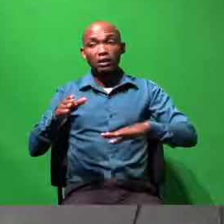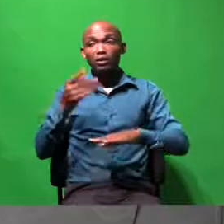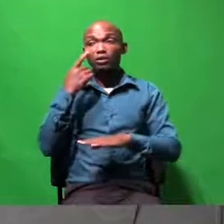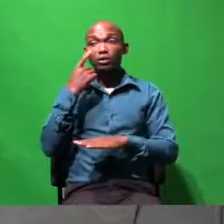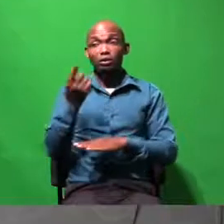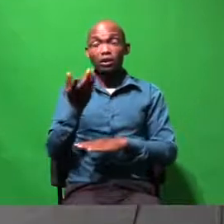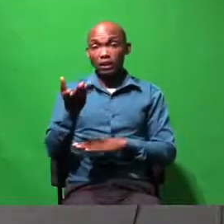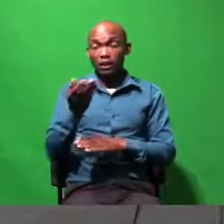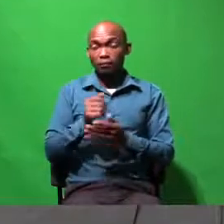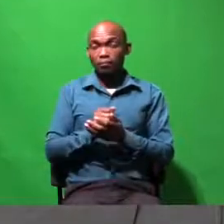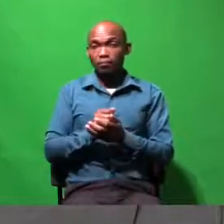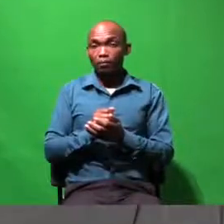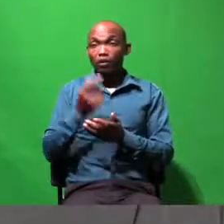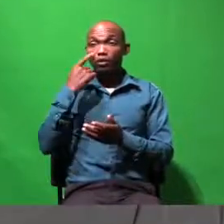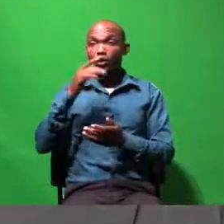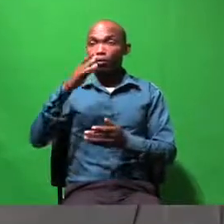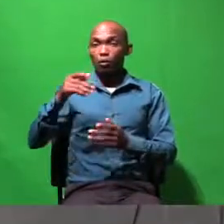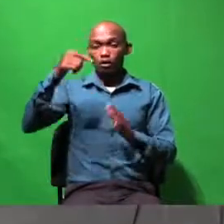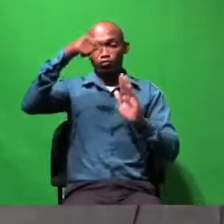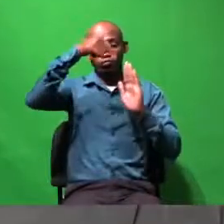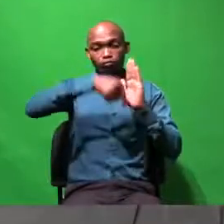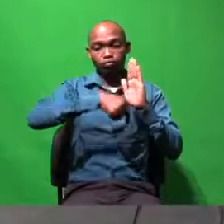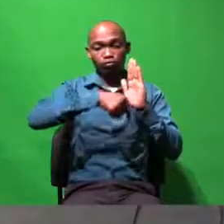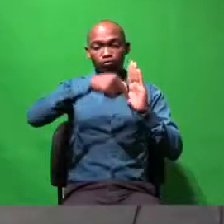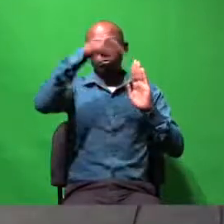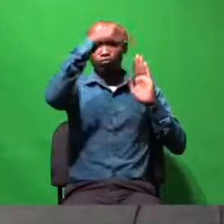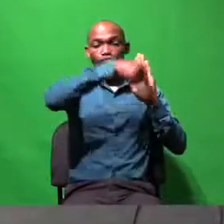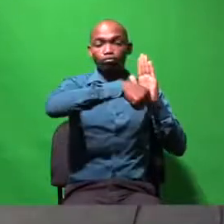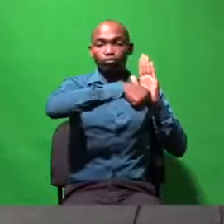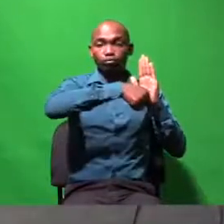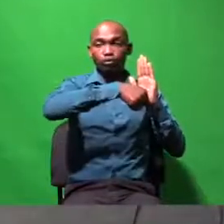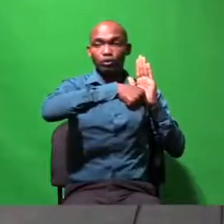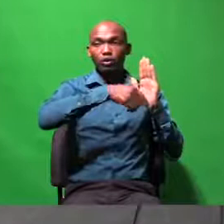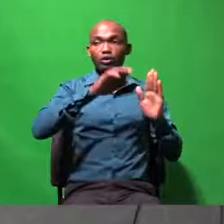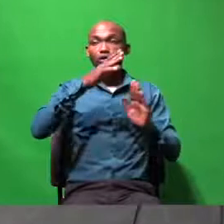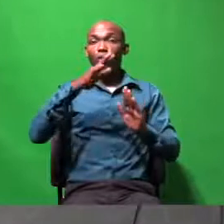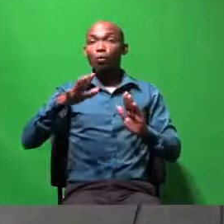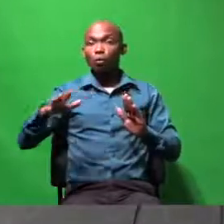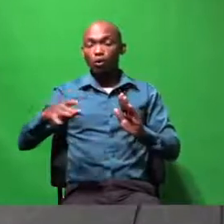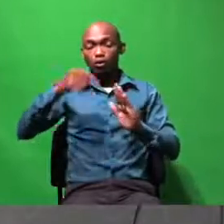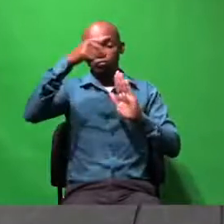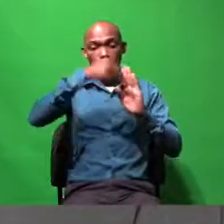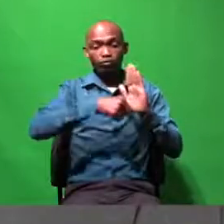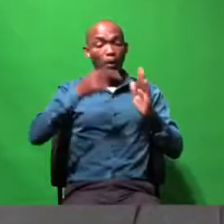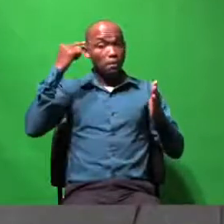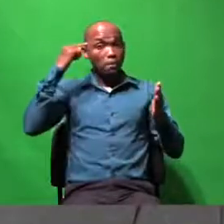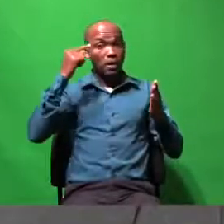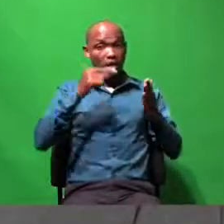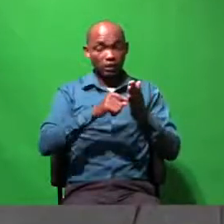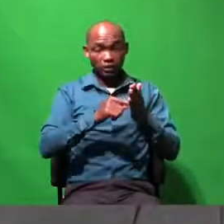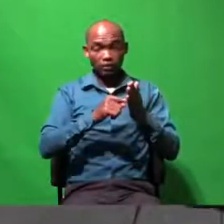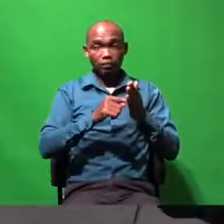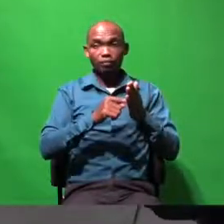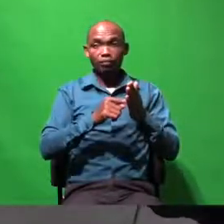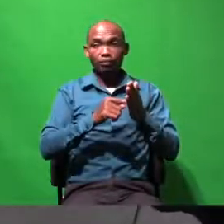see some water, the arrow pointed inside the capillary. So this meaning that